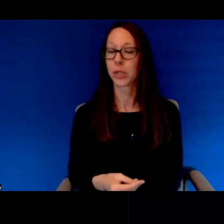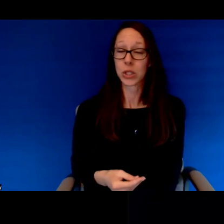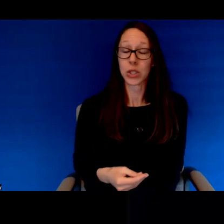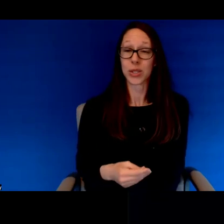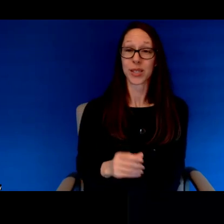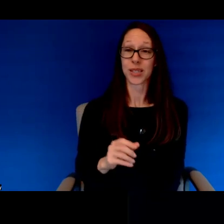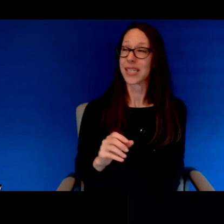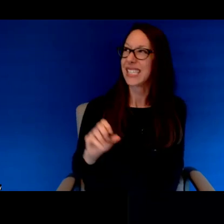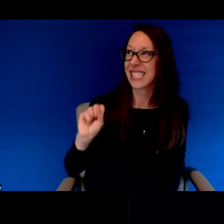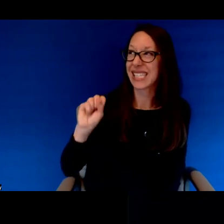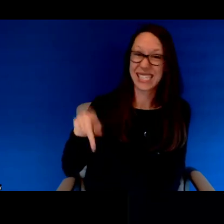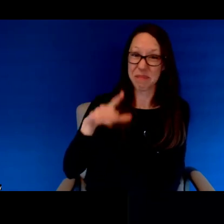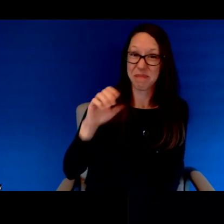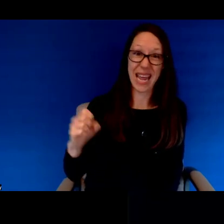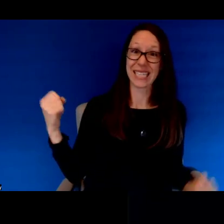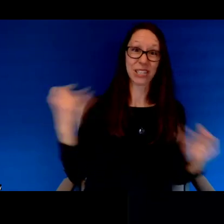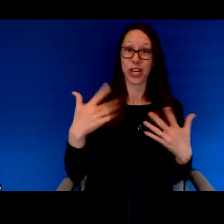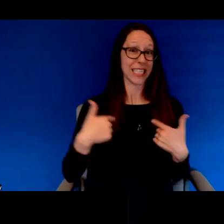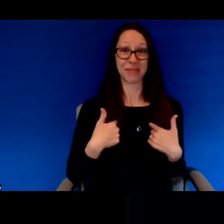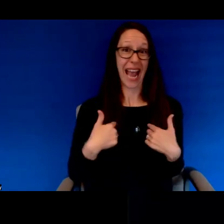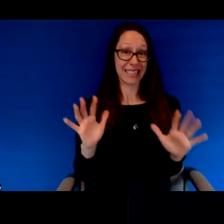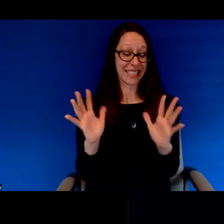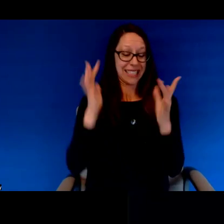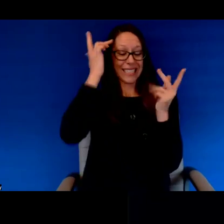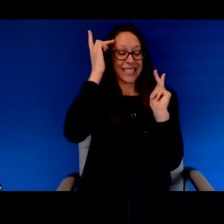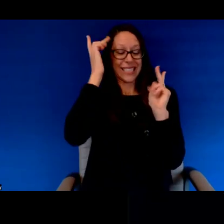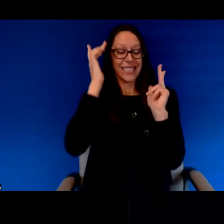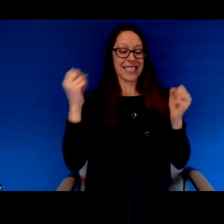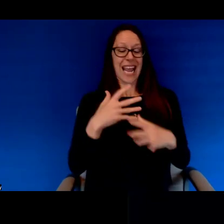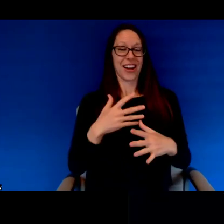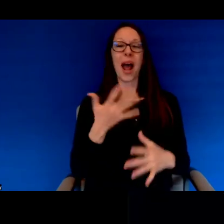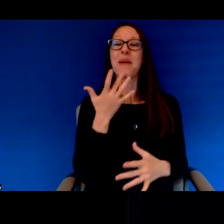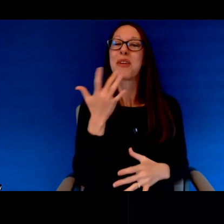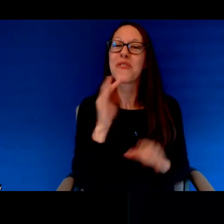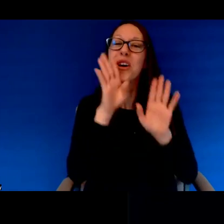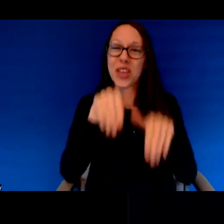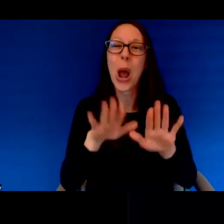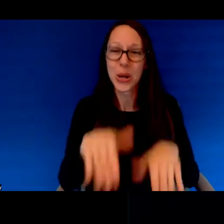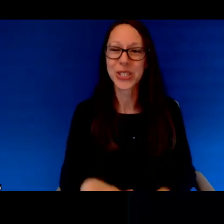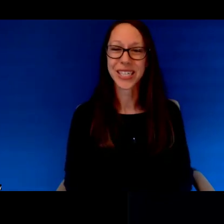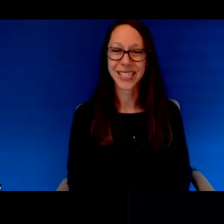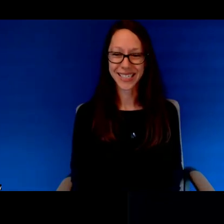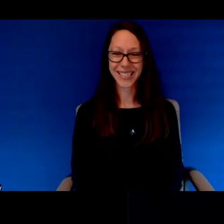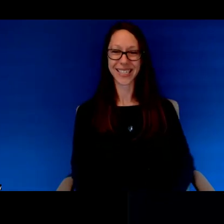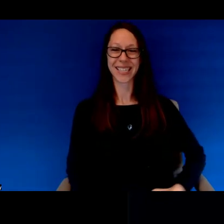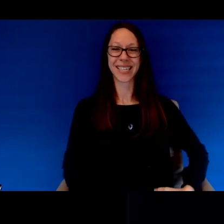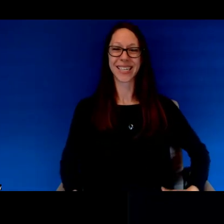Space freaks me out, to be honest. Just makes me just scared. I prefer the ocean. It scares me. All